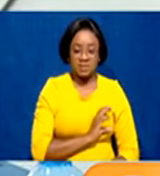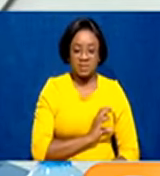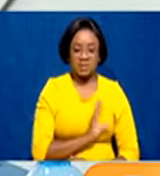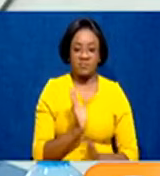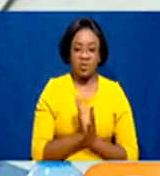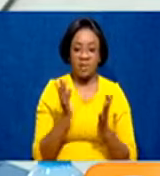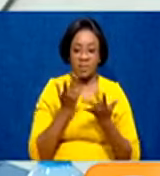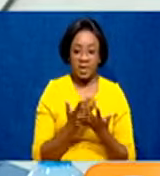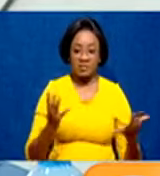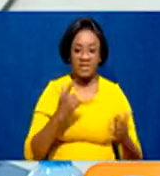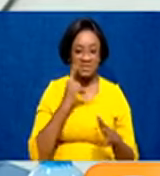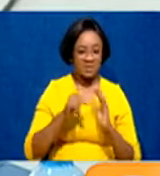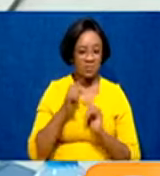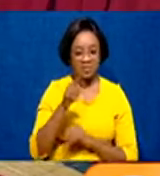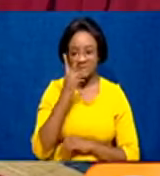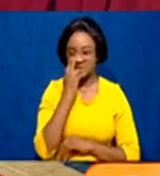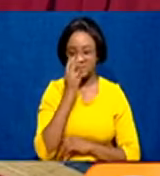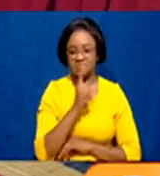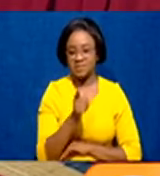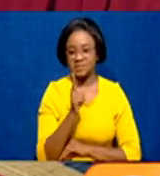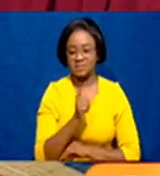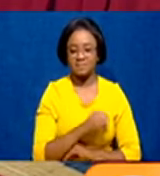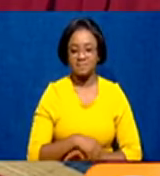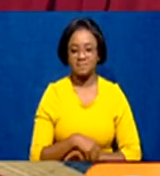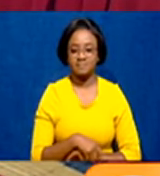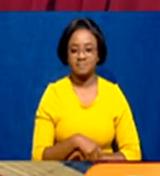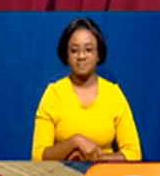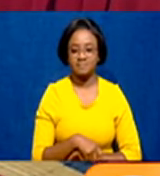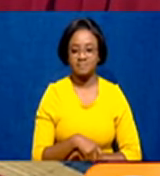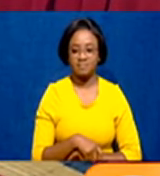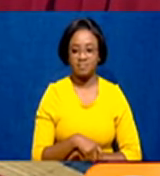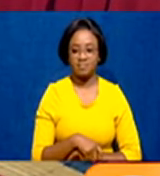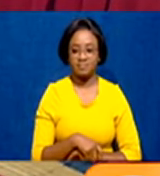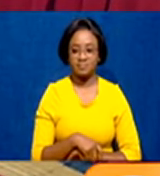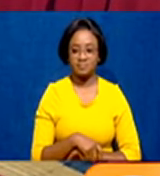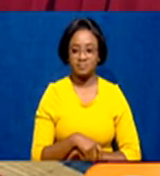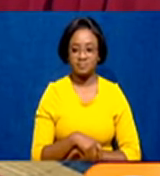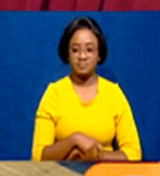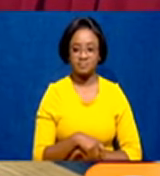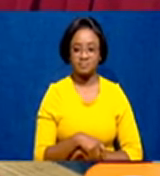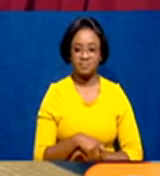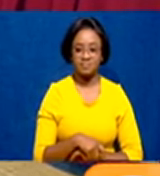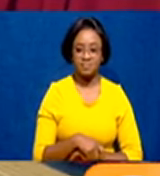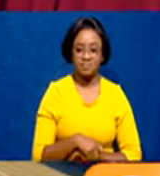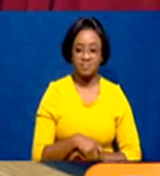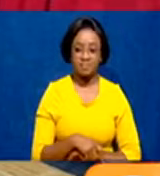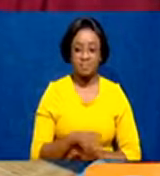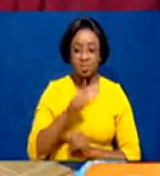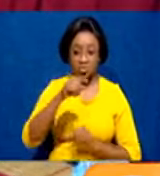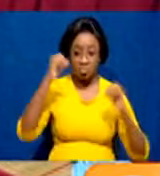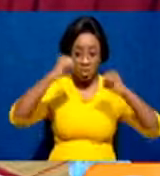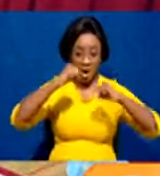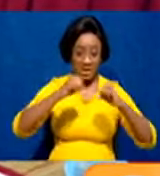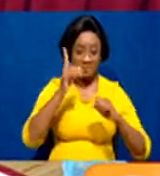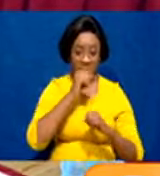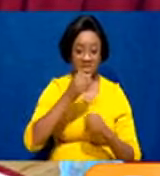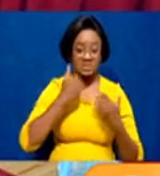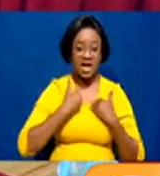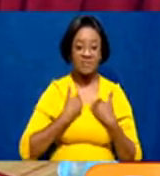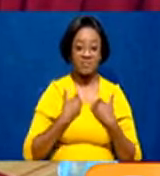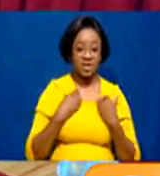Committee, considers suspicious. If you are agreeing that there are three parcels, come here with three titles. Who are